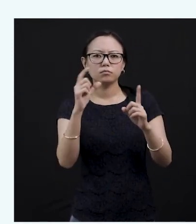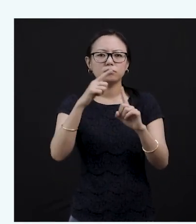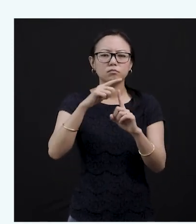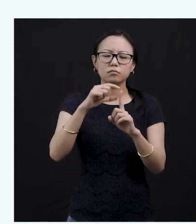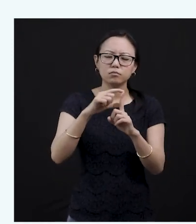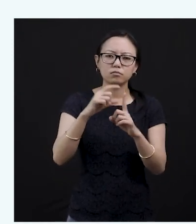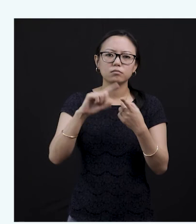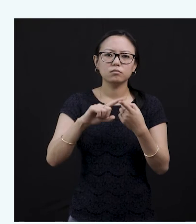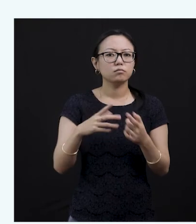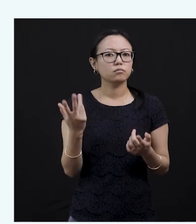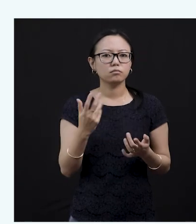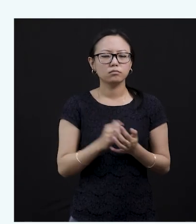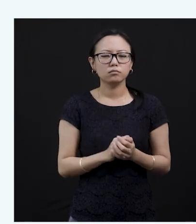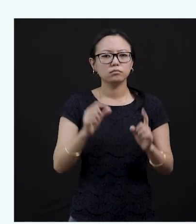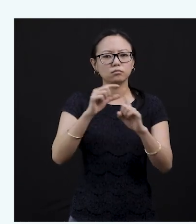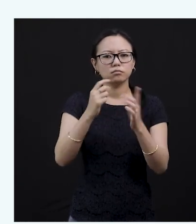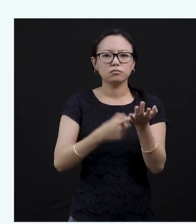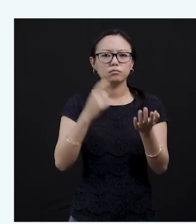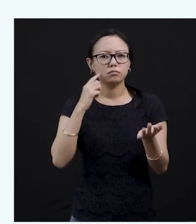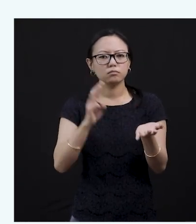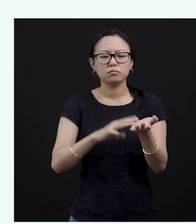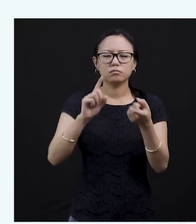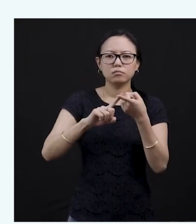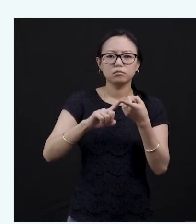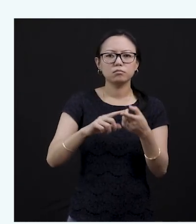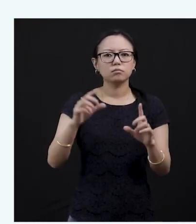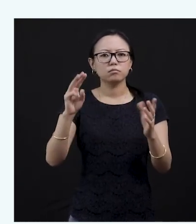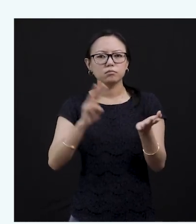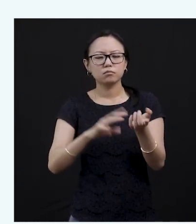M-E-R-I-D-I-A-N, prime meridian. So these are the